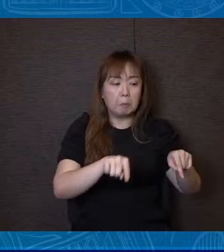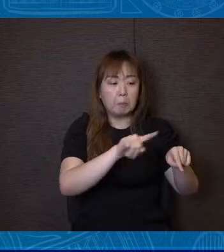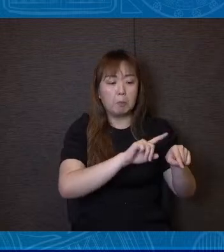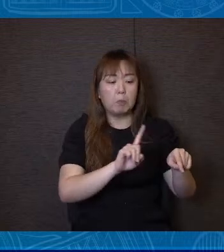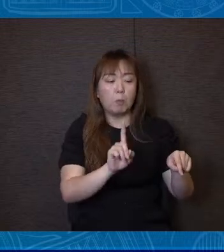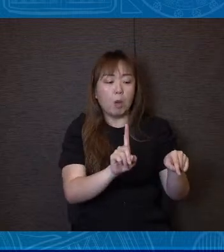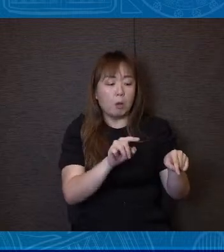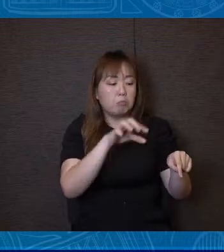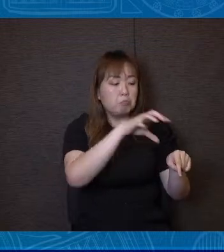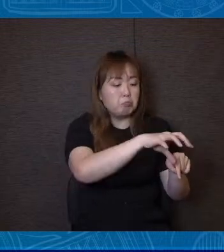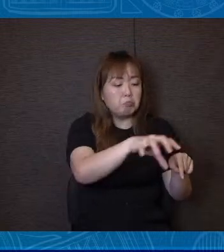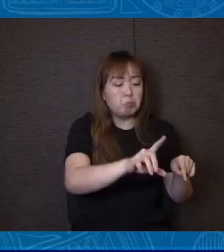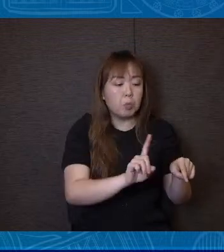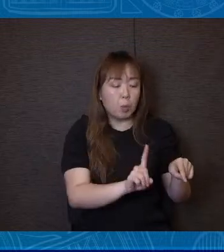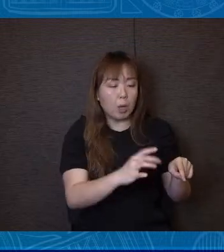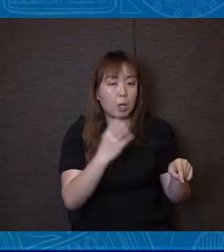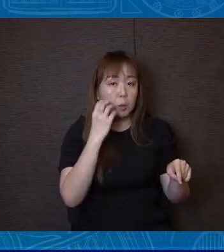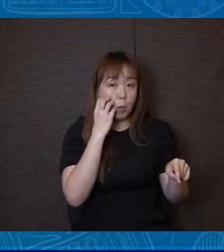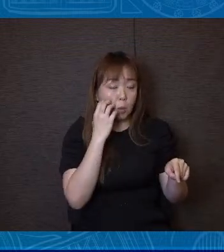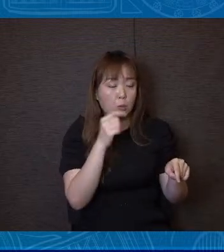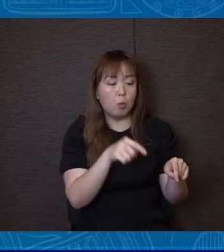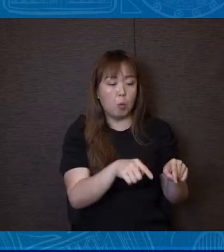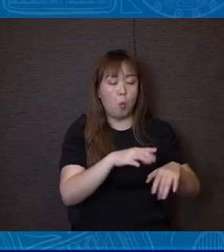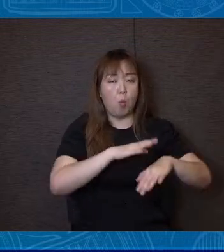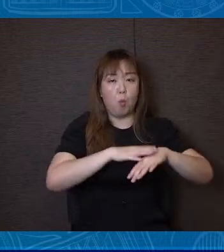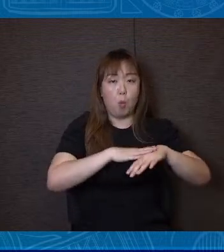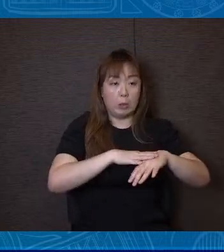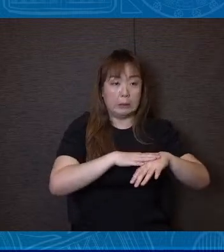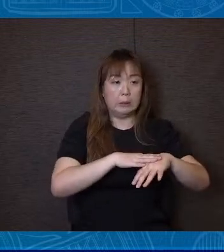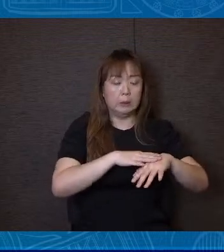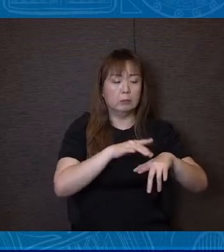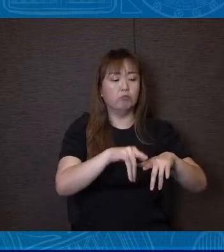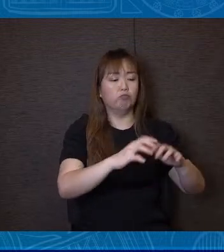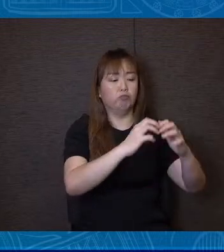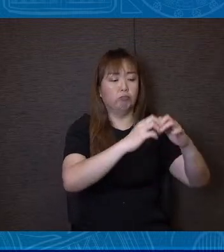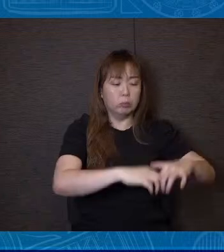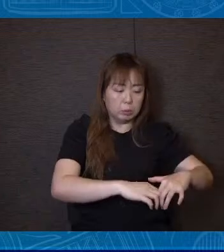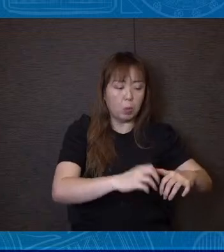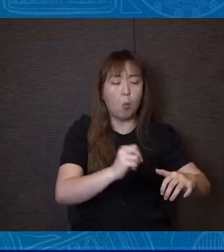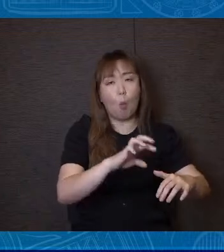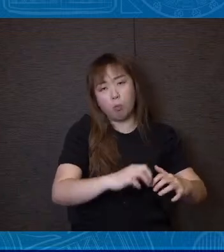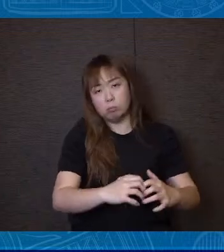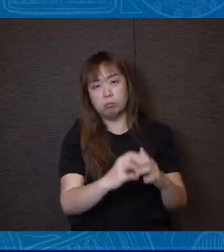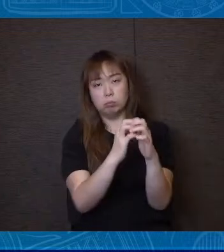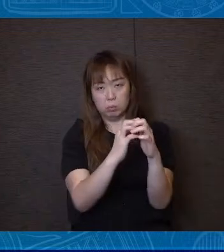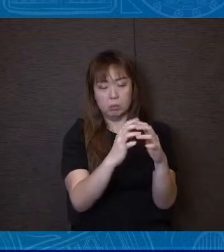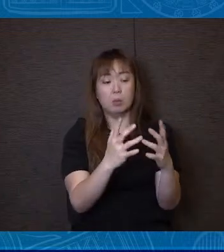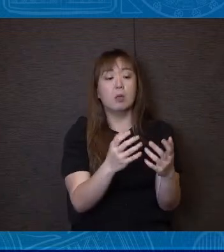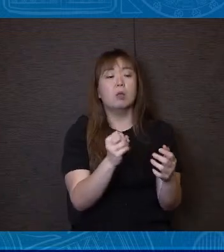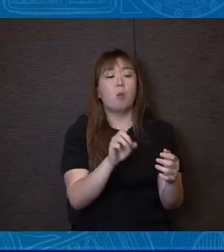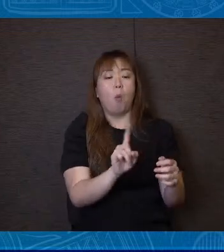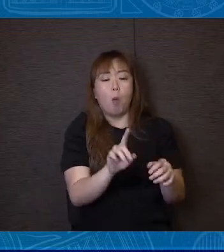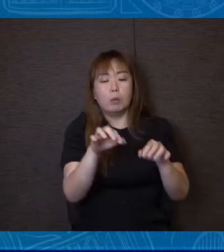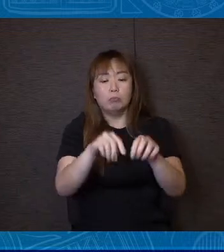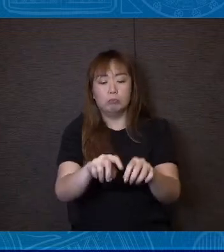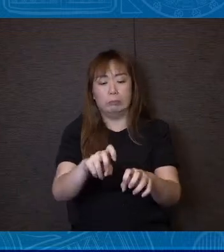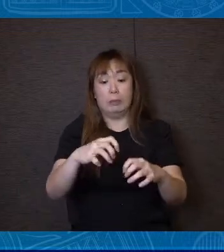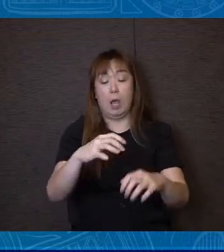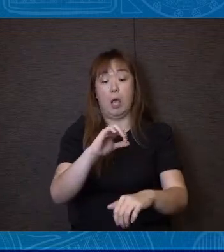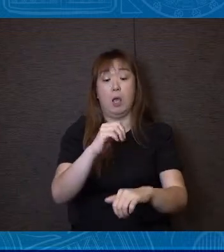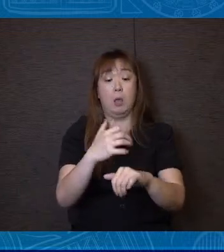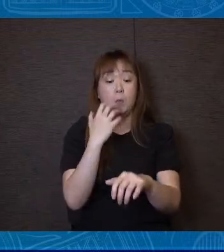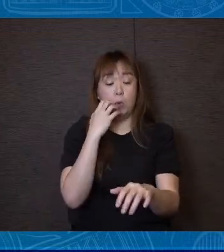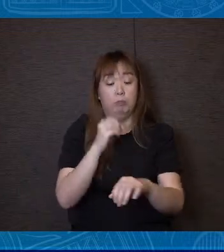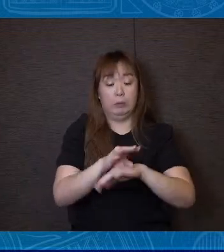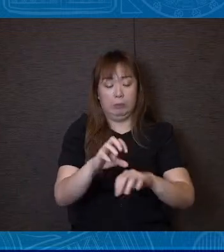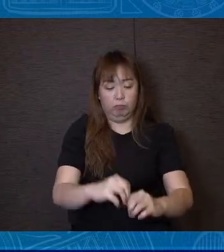maybe mobile-enabled early warning systems are particularly effective, where perhaps mobile coverage needs to be expanded to ensure that everyone